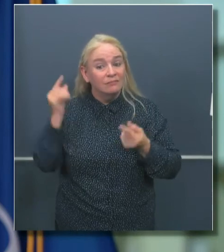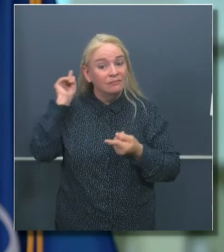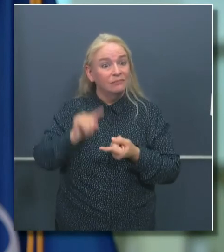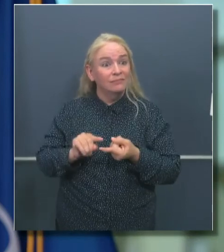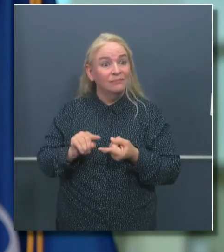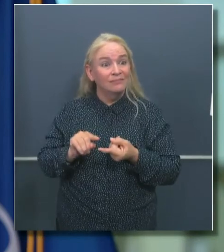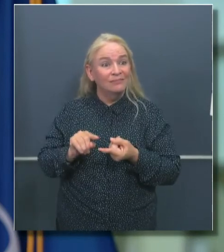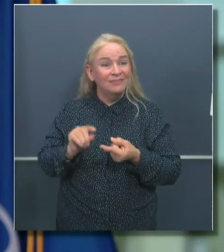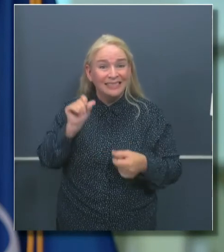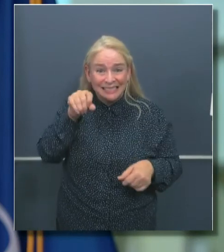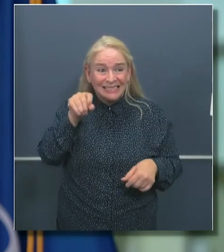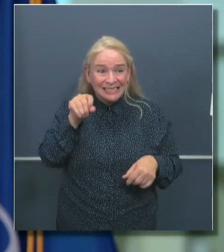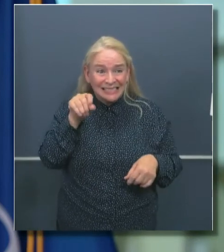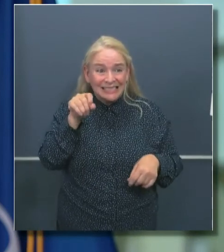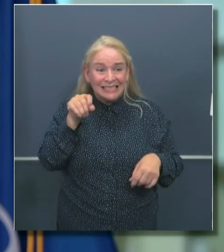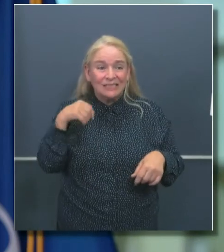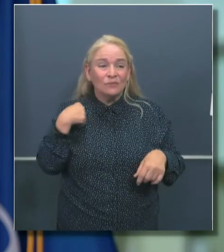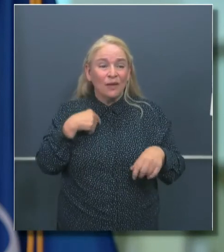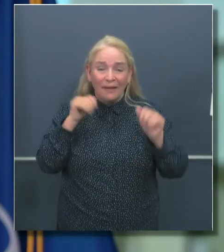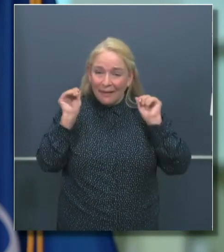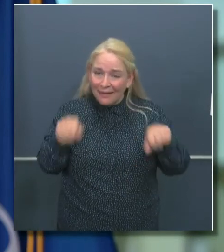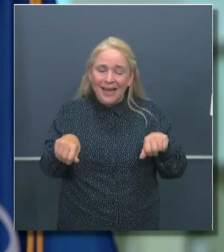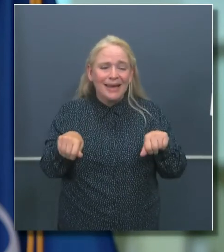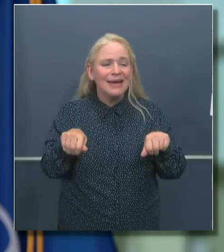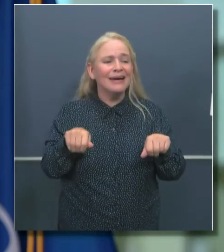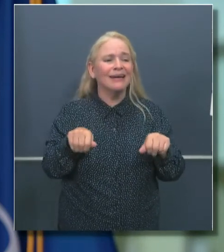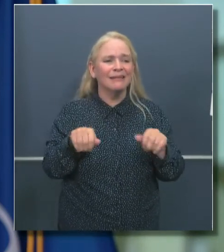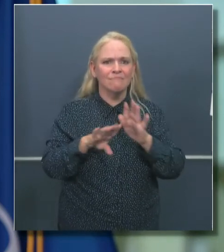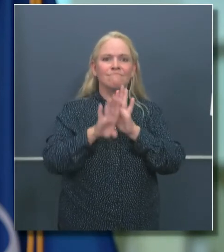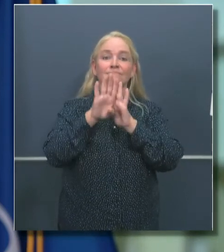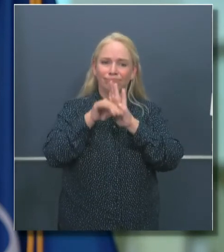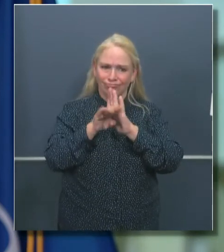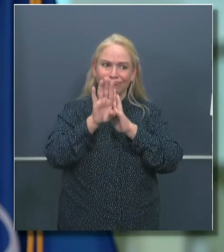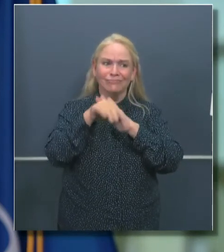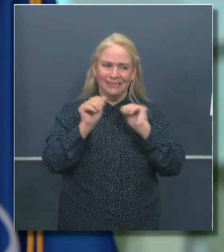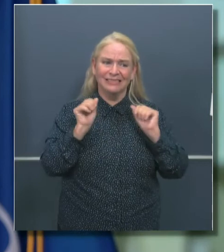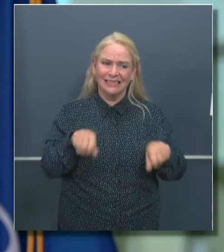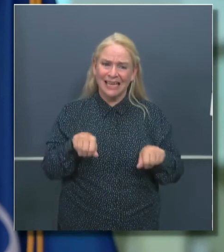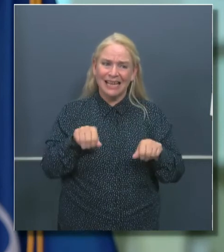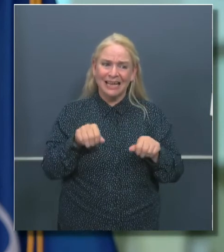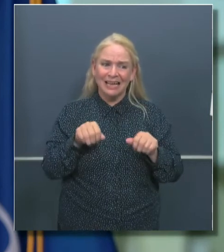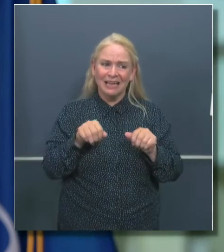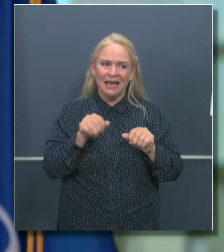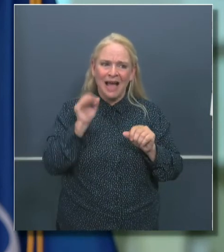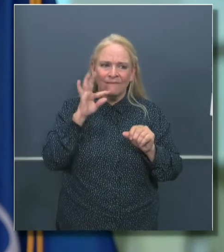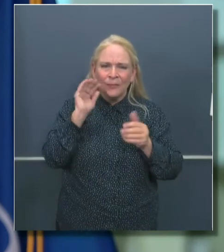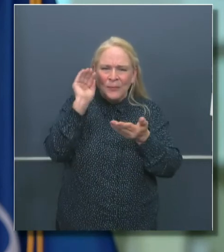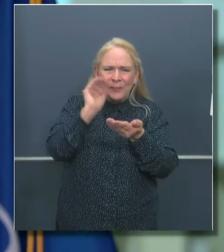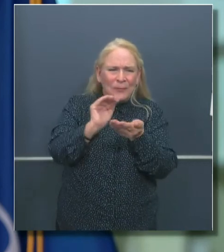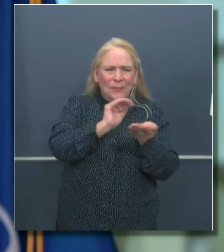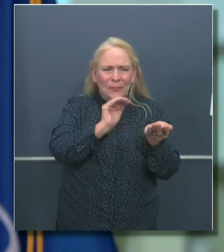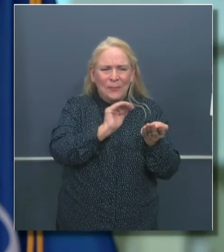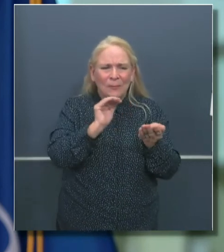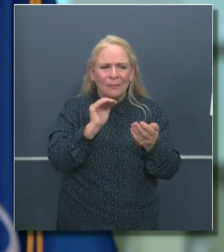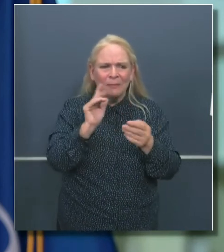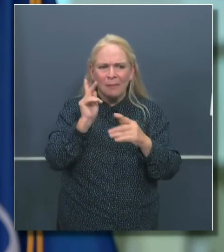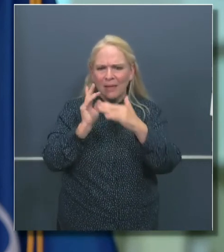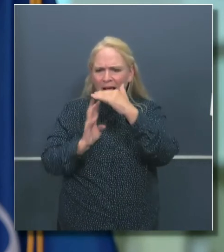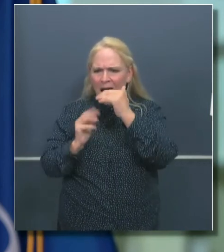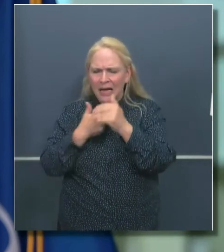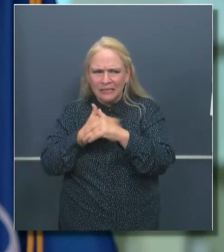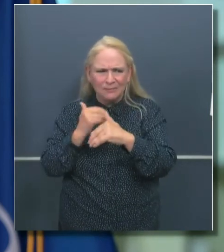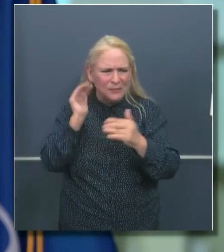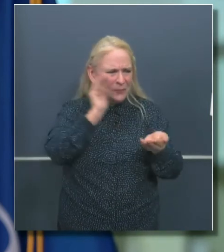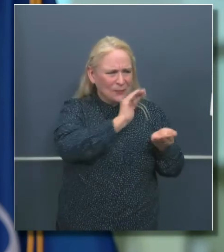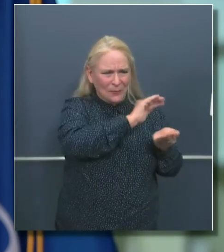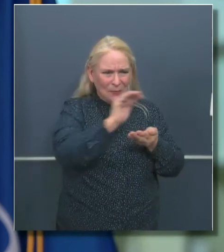spread. We can, again, bend this curve. We can lower the ICU rates. We can lower the hospitalization rates. We can lower